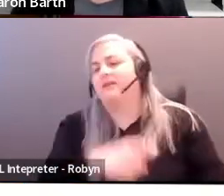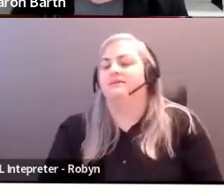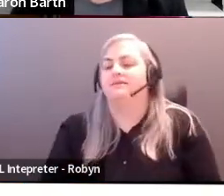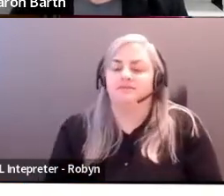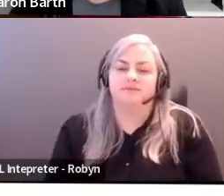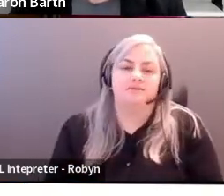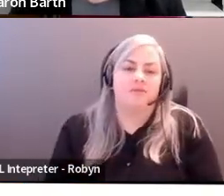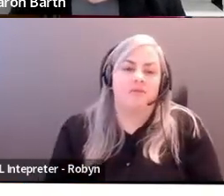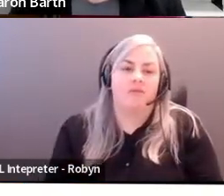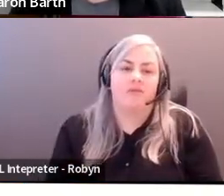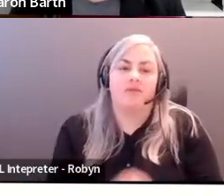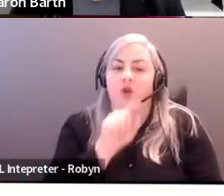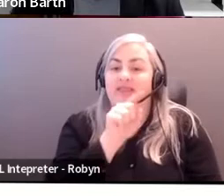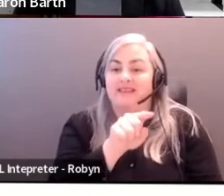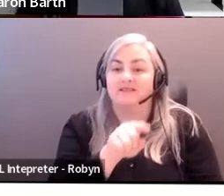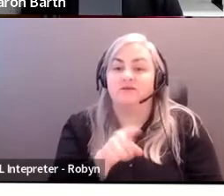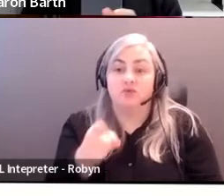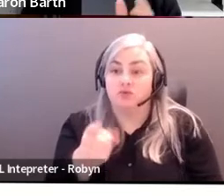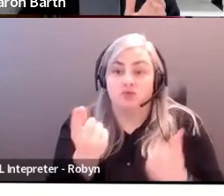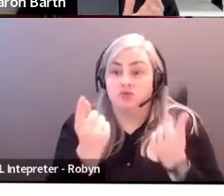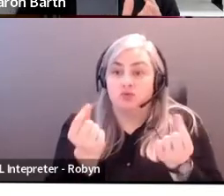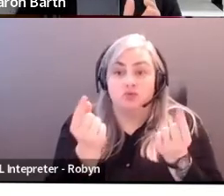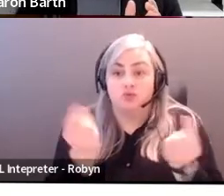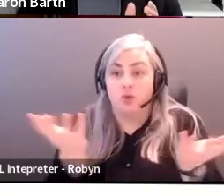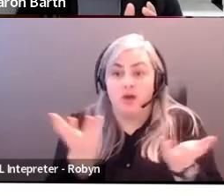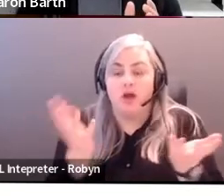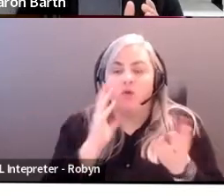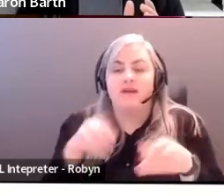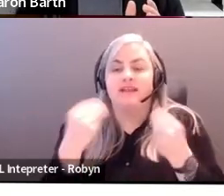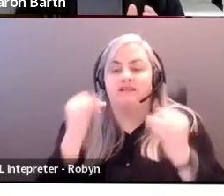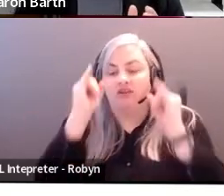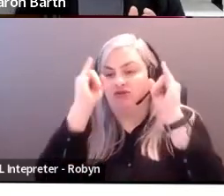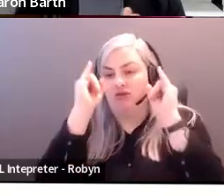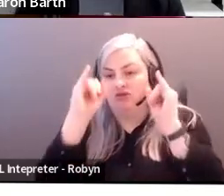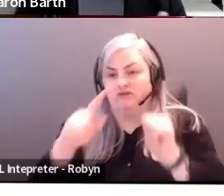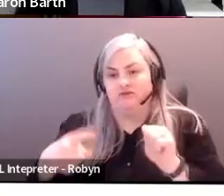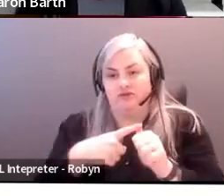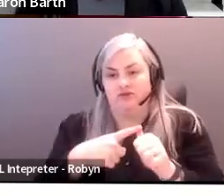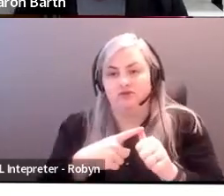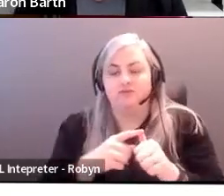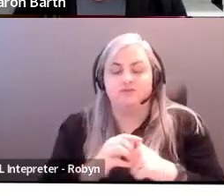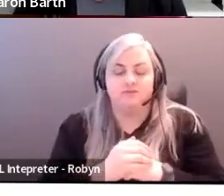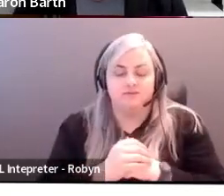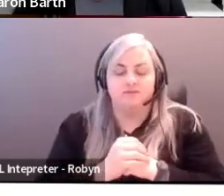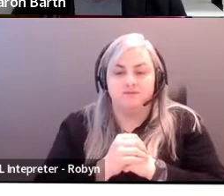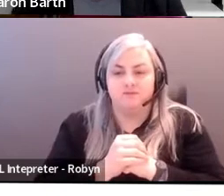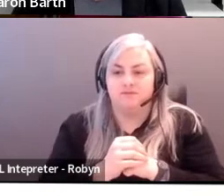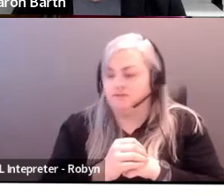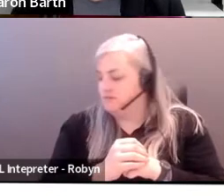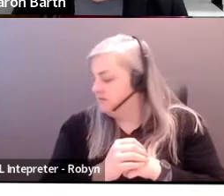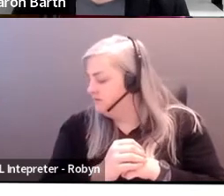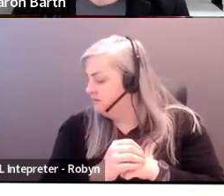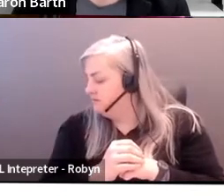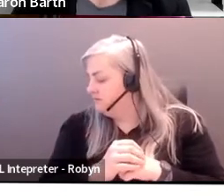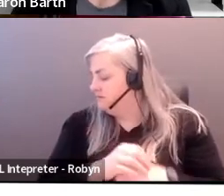so here, what I want you to do, I'm going to tell you, I'm going to give you instructions first. Don't do it until, sorry,